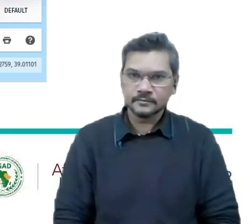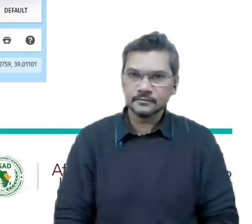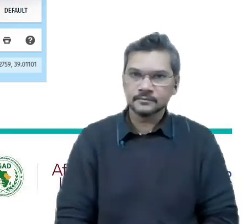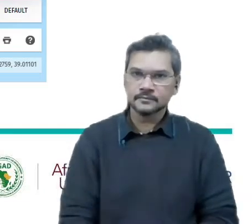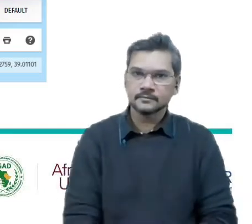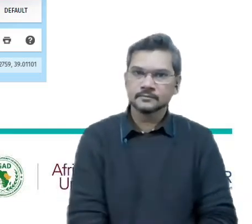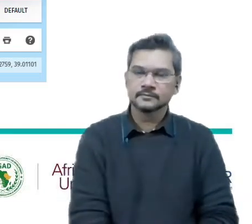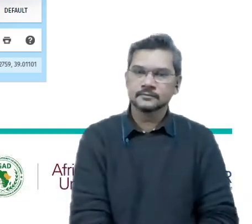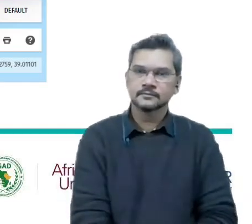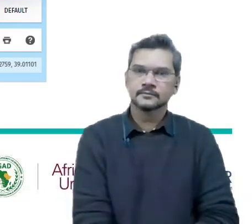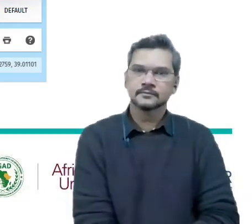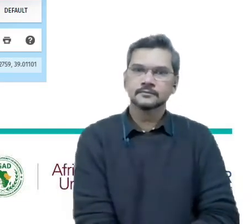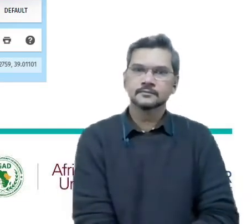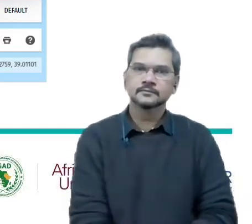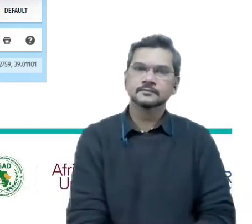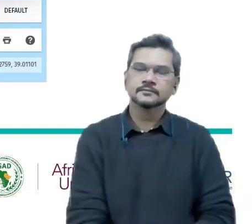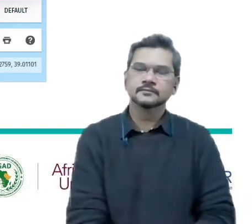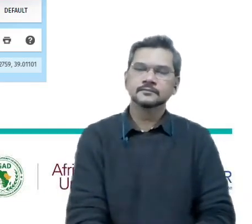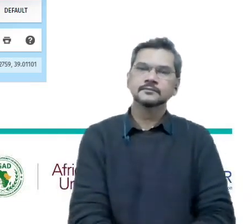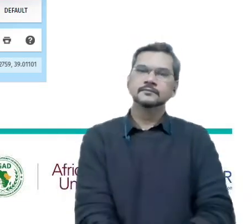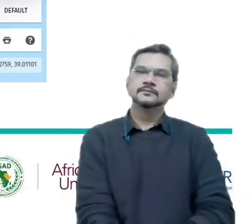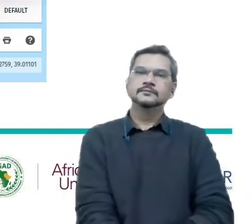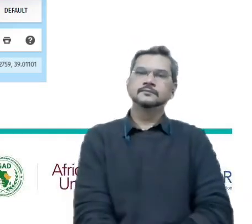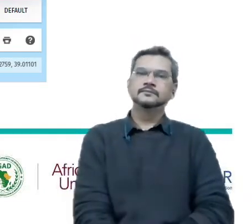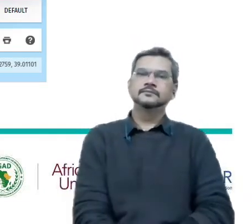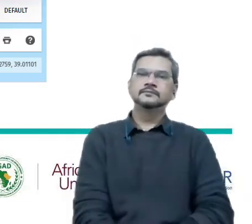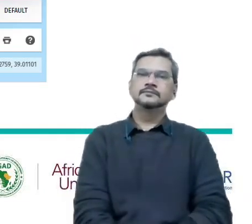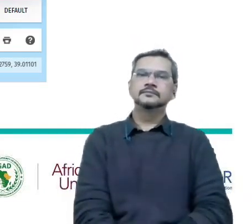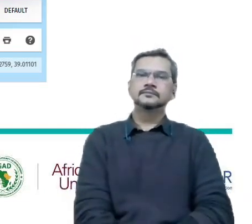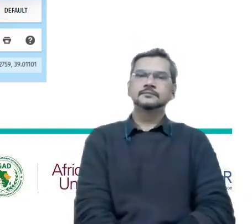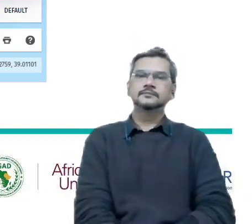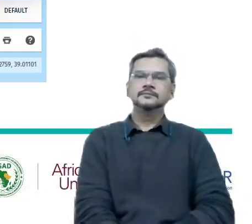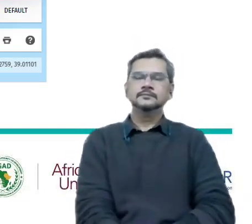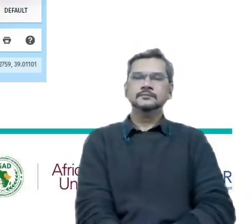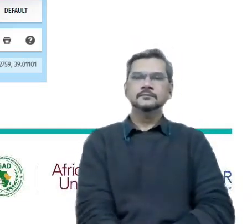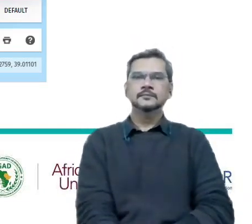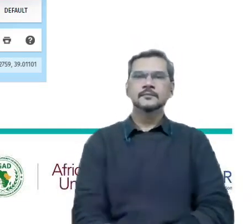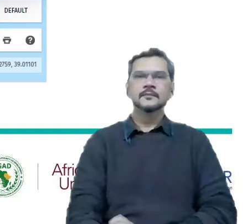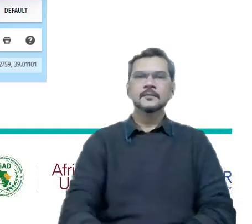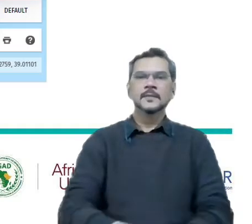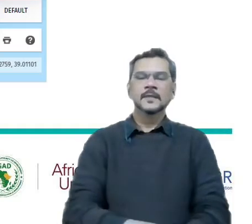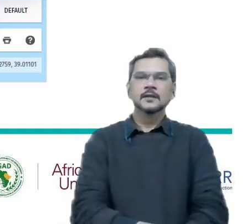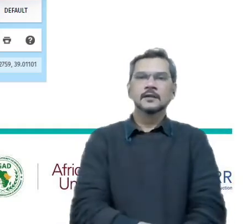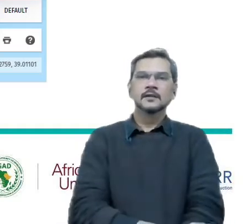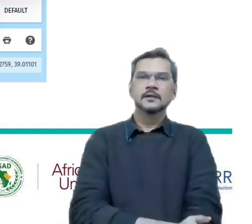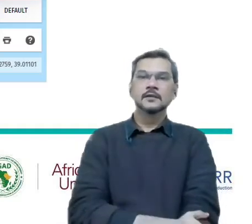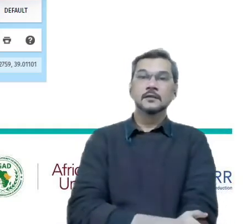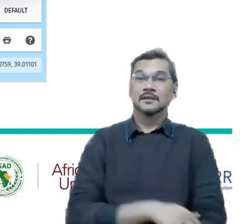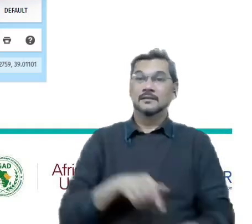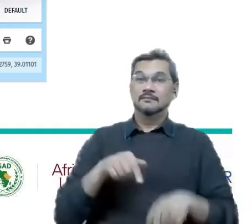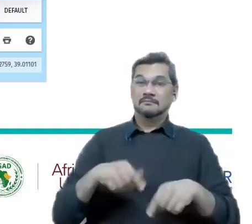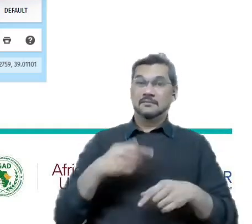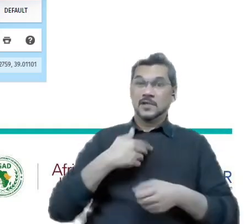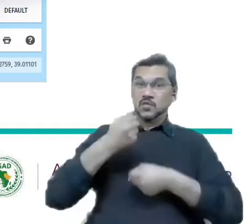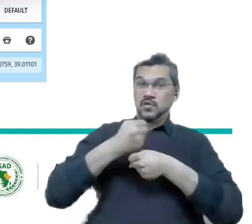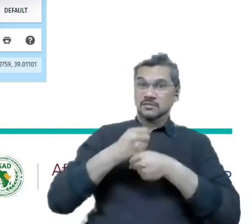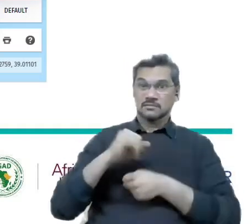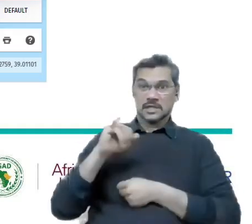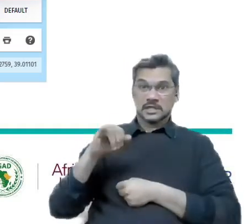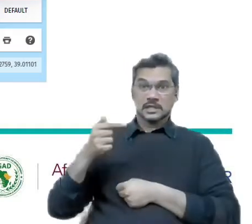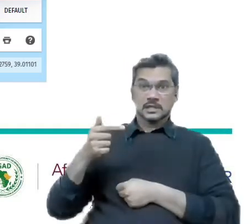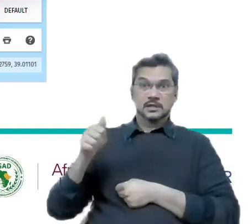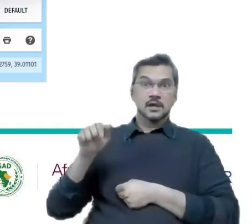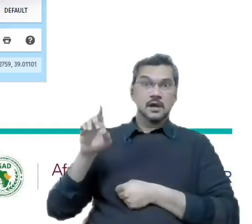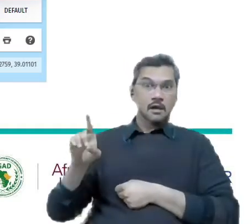that that IGAD and ICPAC are providing, particularly we have this platform, what we call East African Hazard Watch,